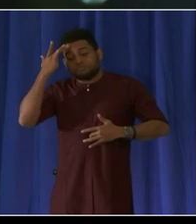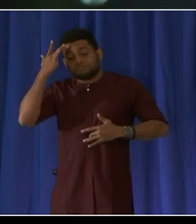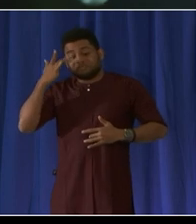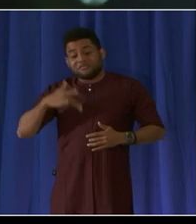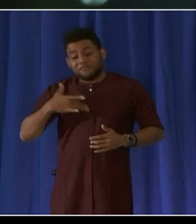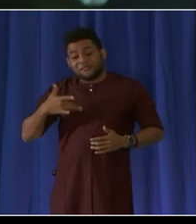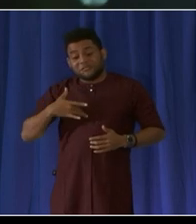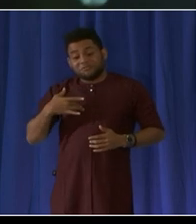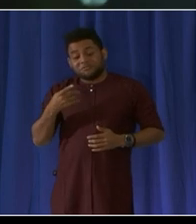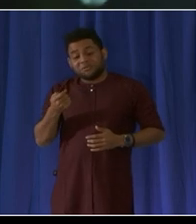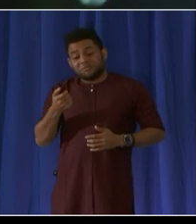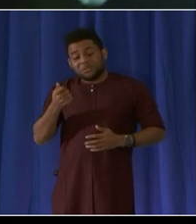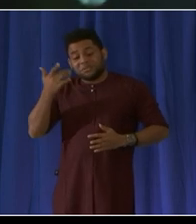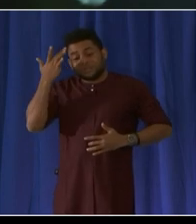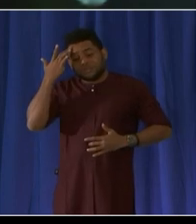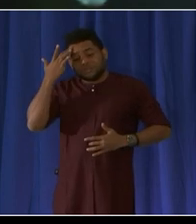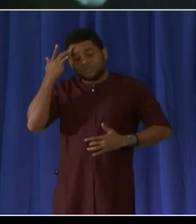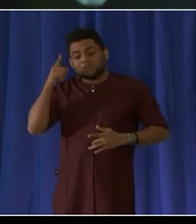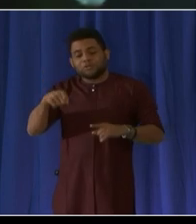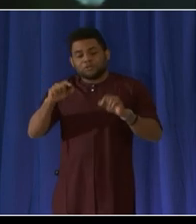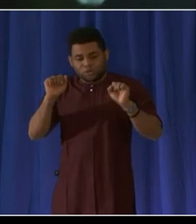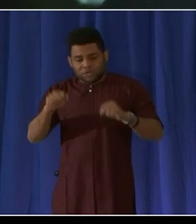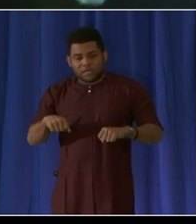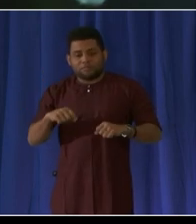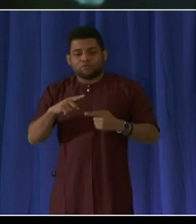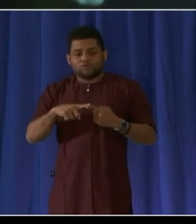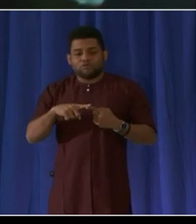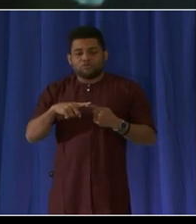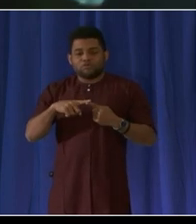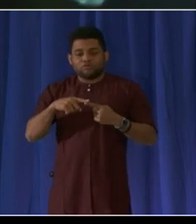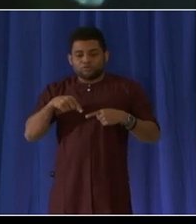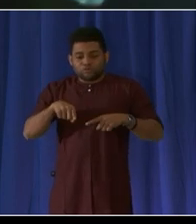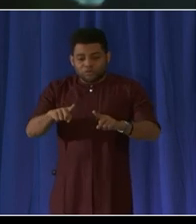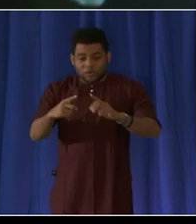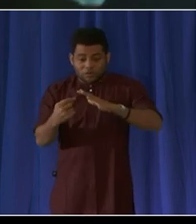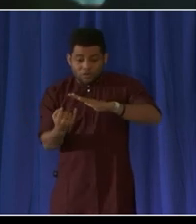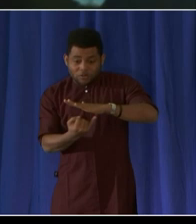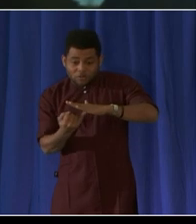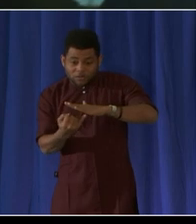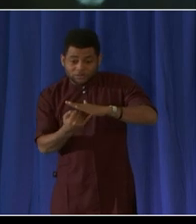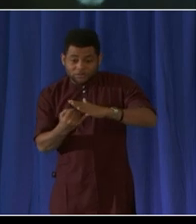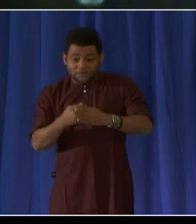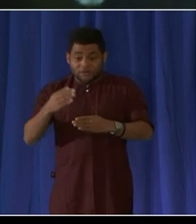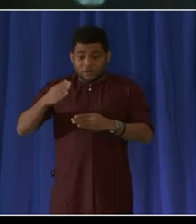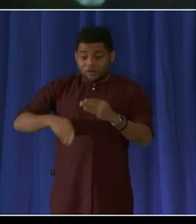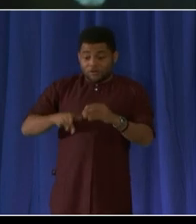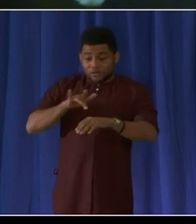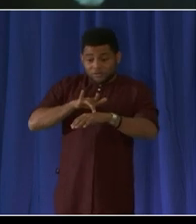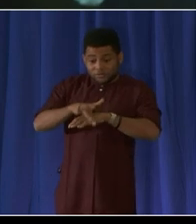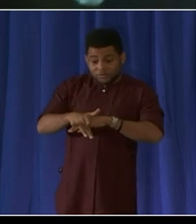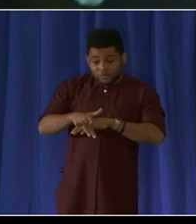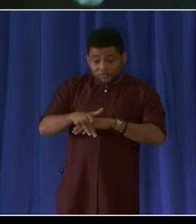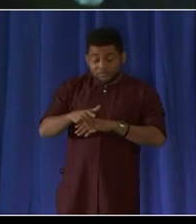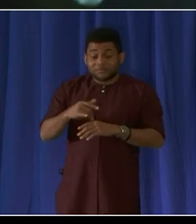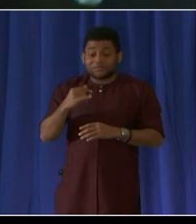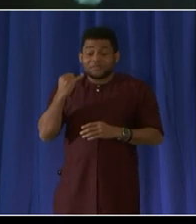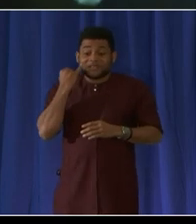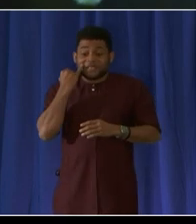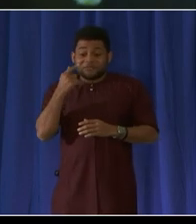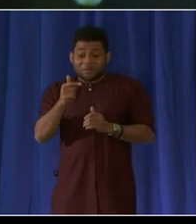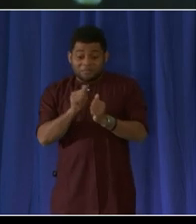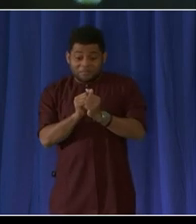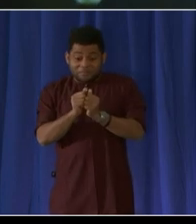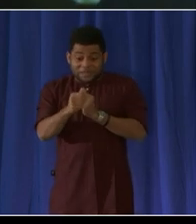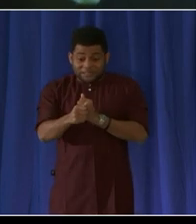infection, you are able to also end your quarantine early if